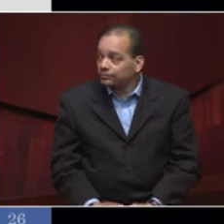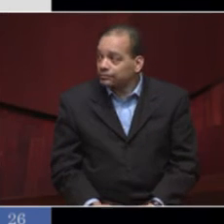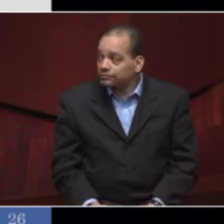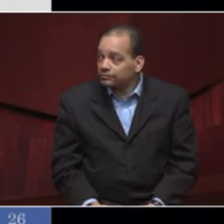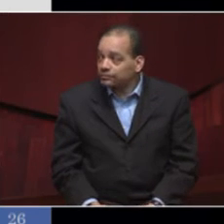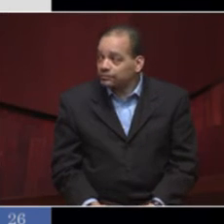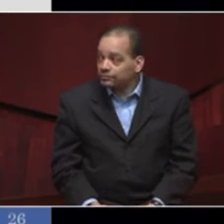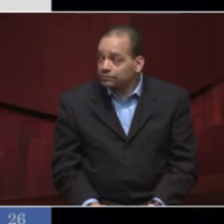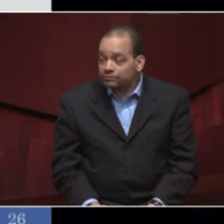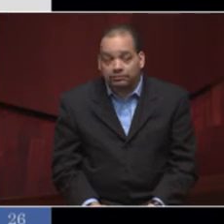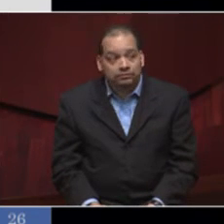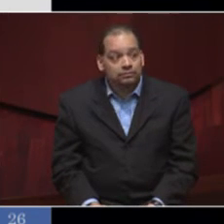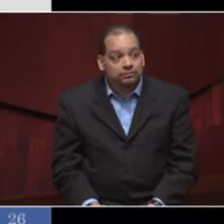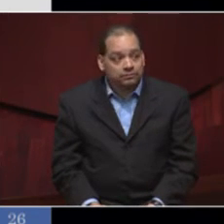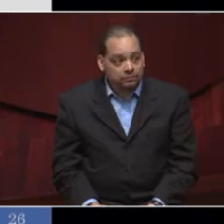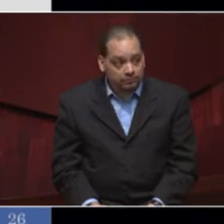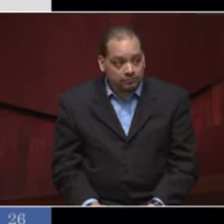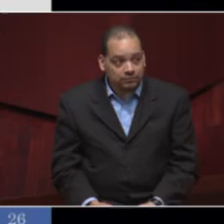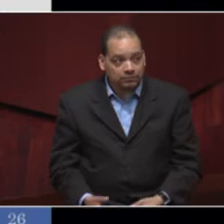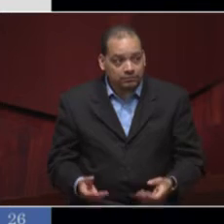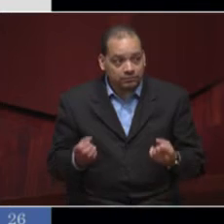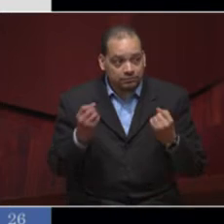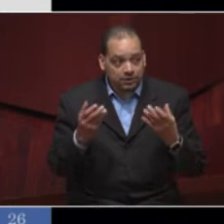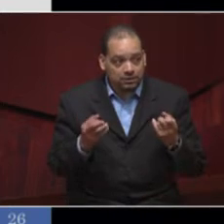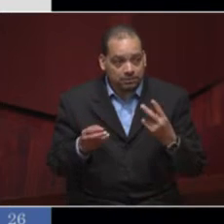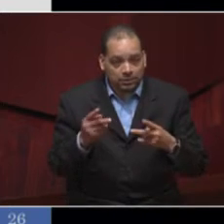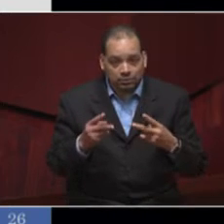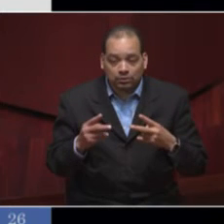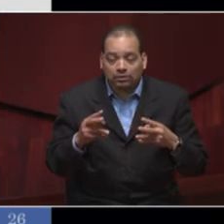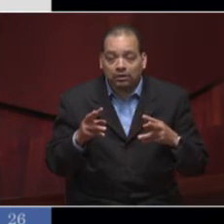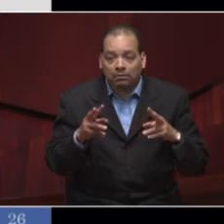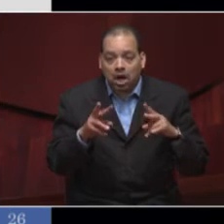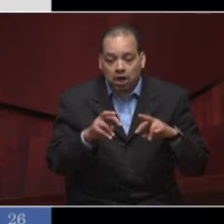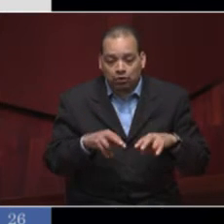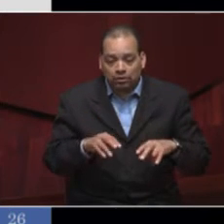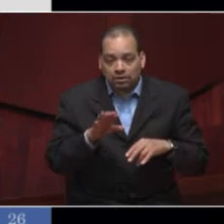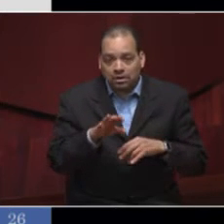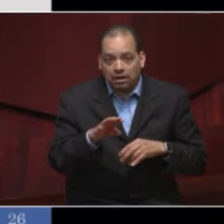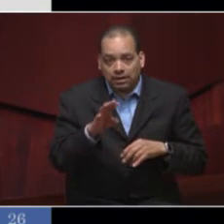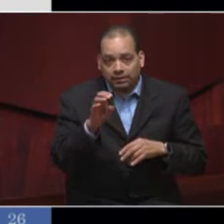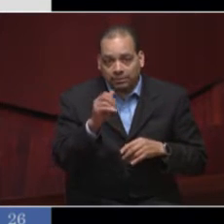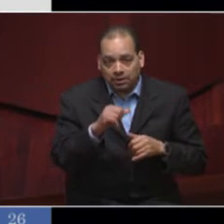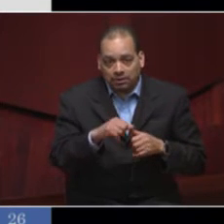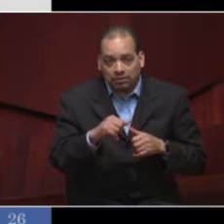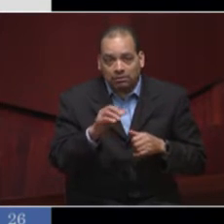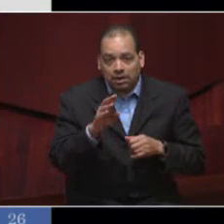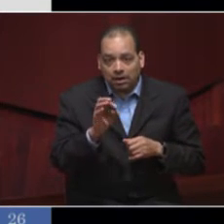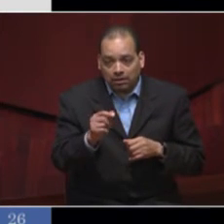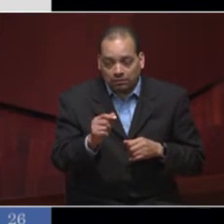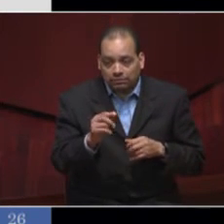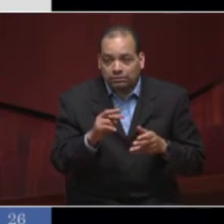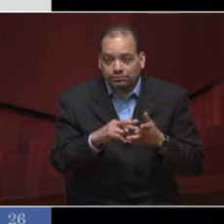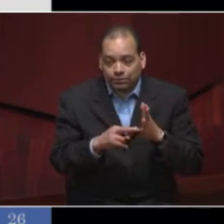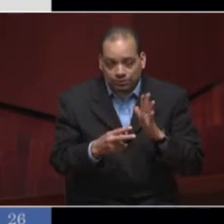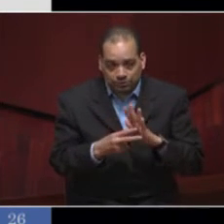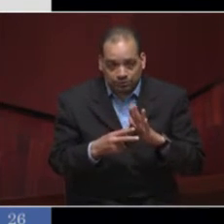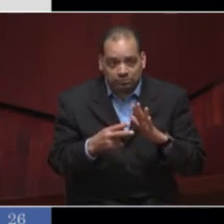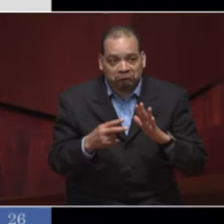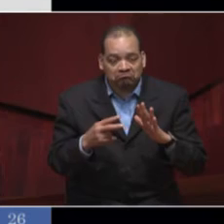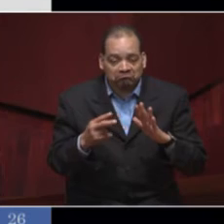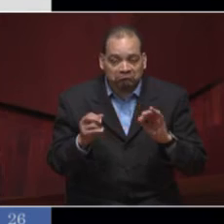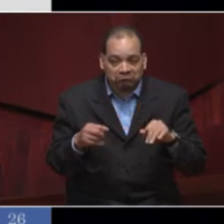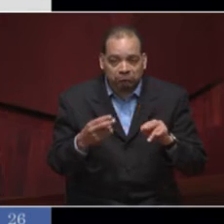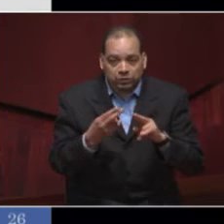We have a number of people monitoring that mailbox who have expertise broadly across accessioning activities in the